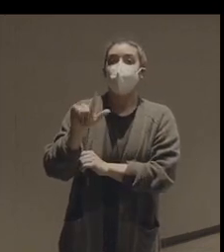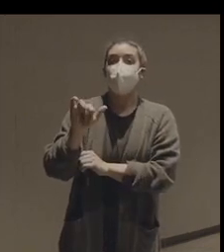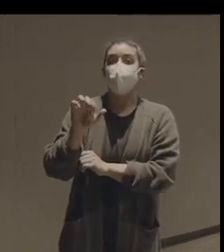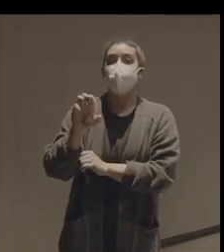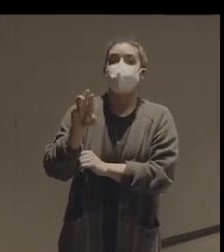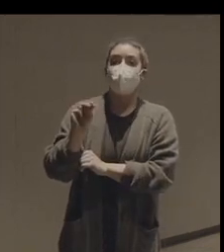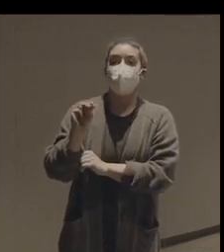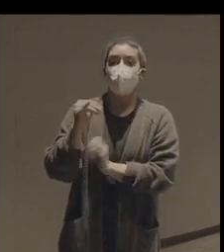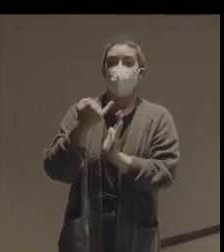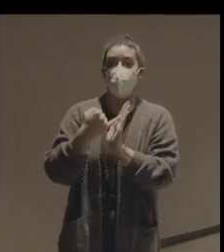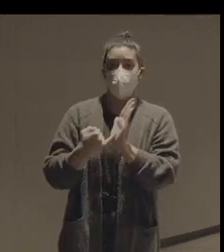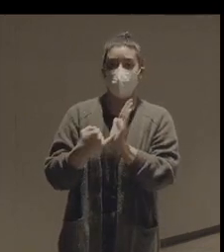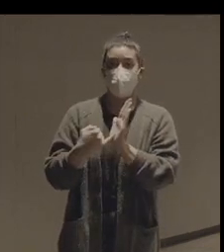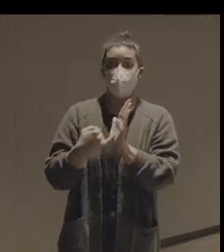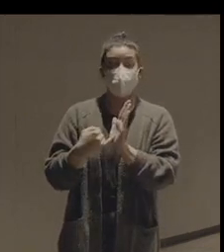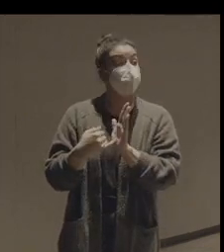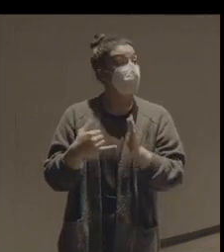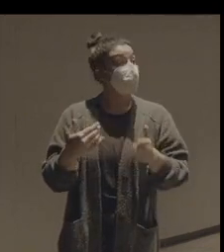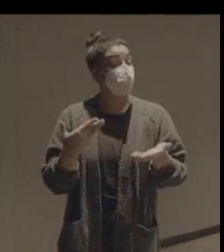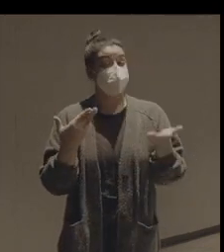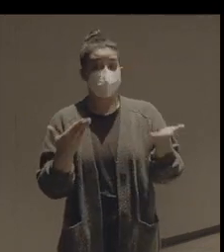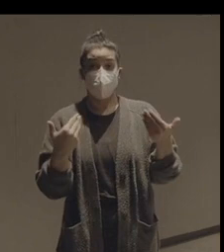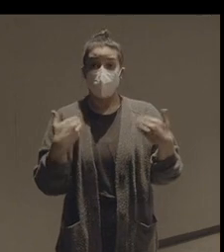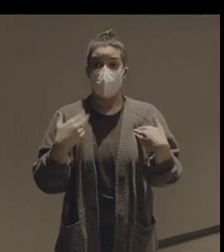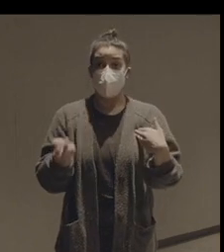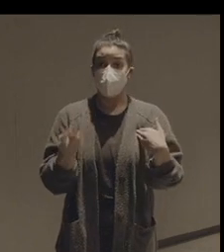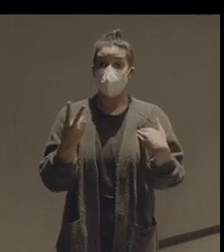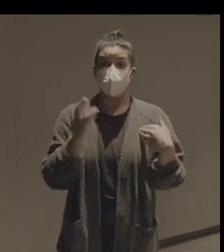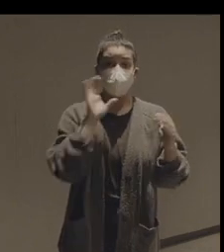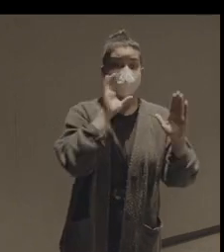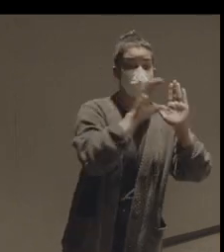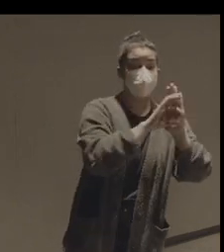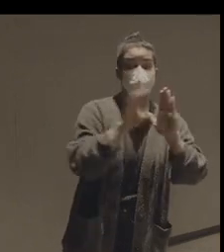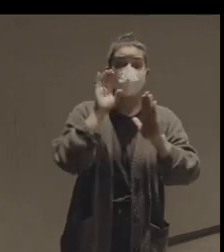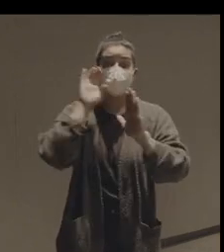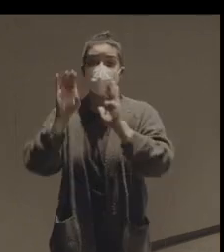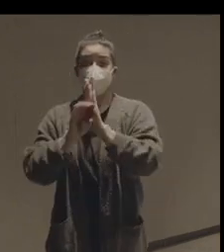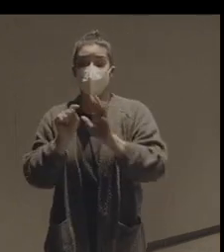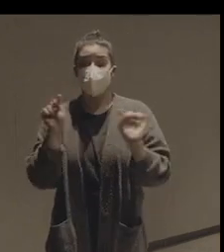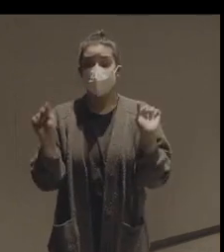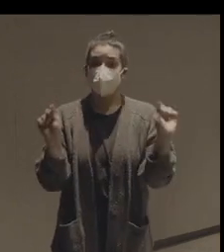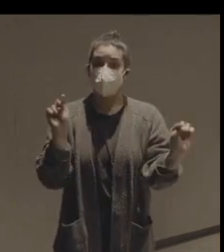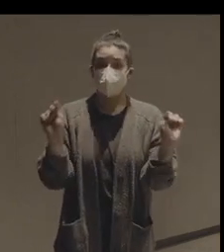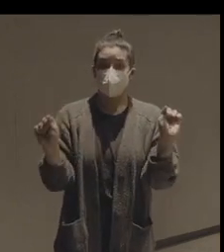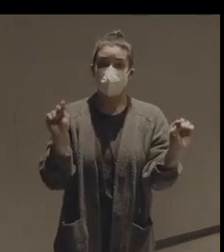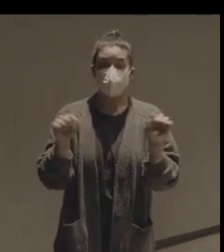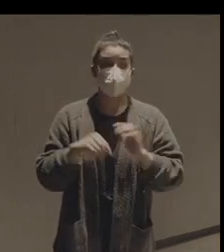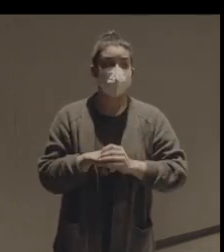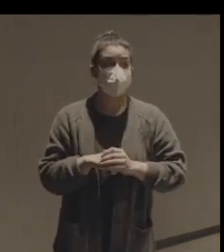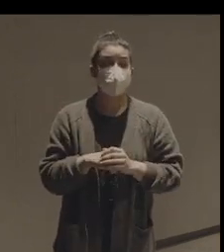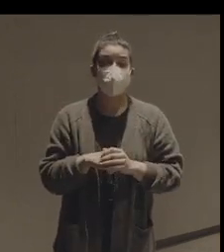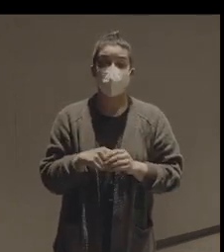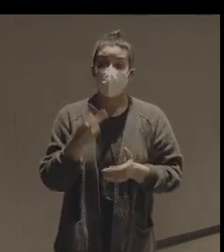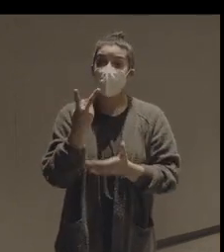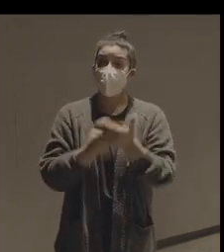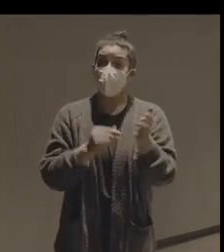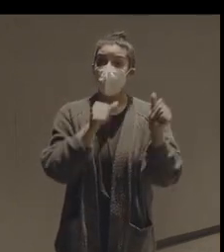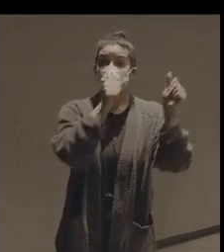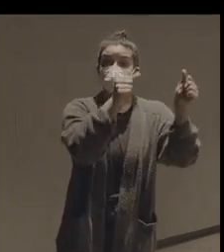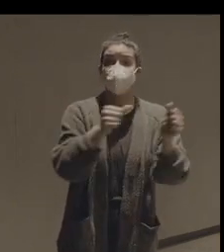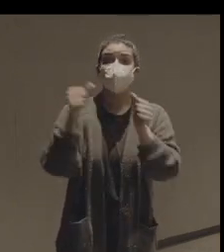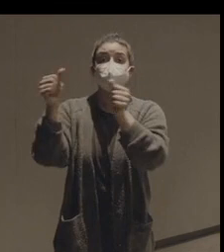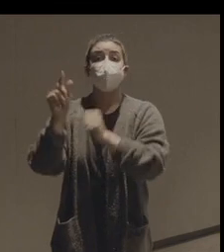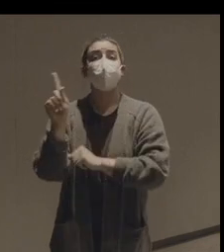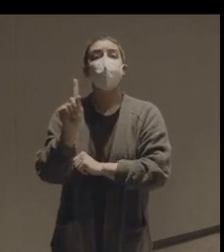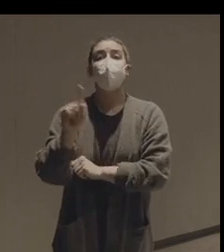Here I'm showing two artists' works from the pivotal exhibition, Primary Structures. This was held at the Jewish Museum in New York in